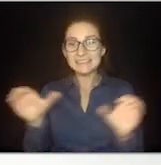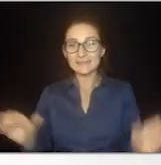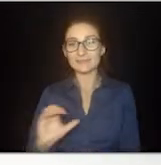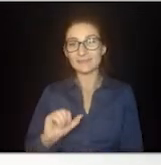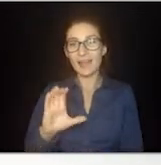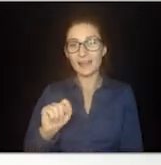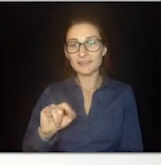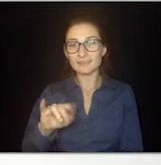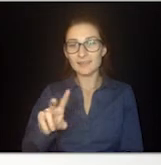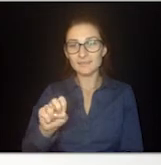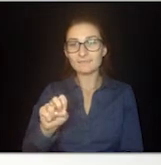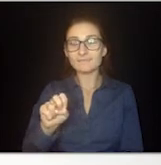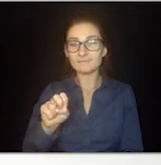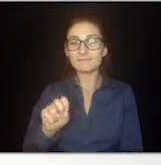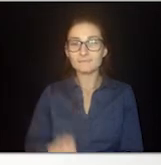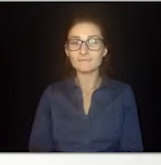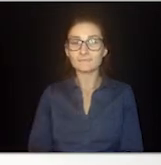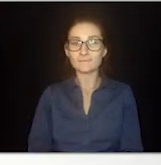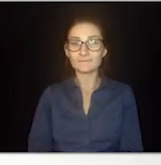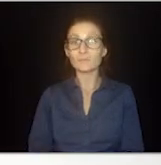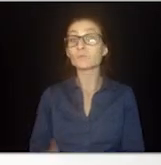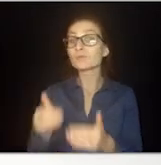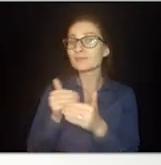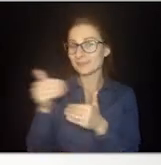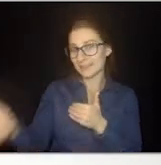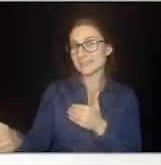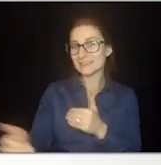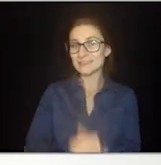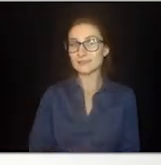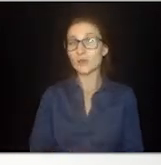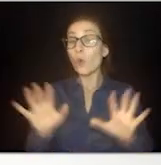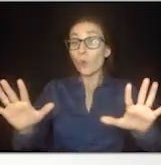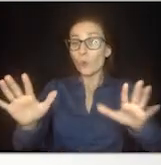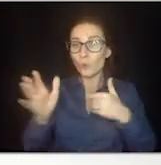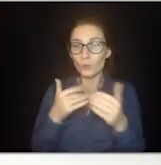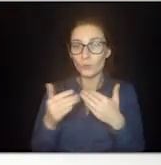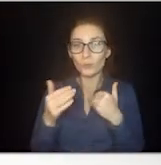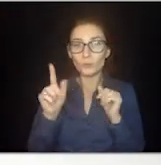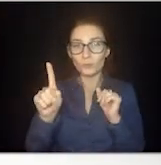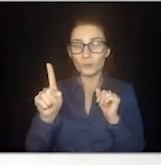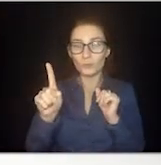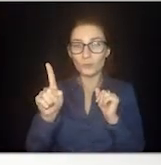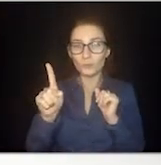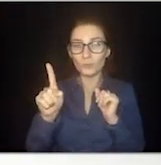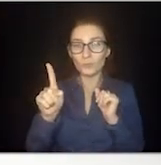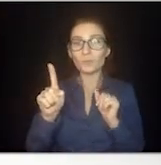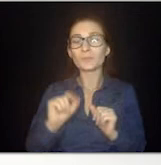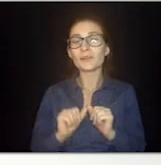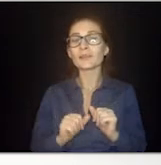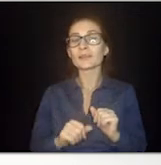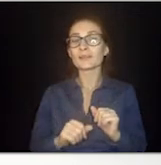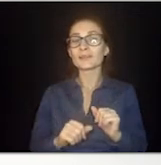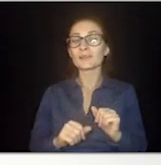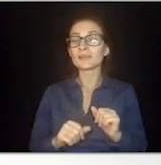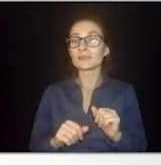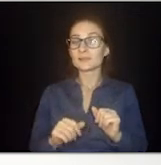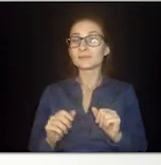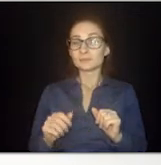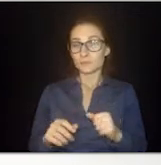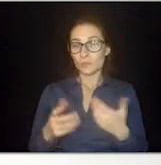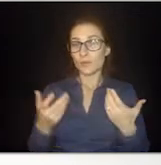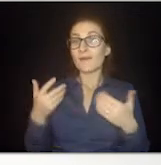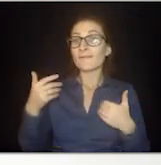doing to, they're doing with. Okay, next video. Oh, no, this one. Okay, so